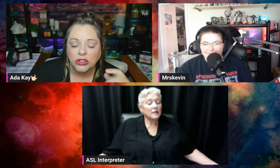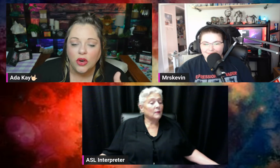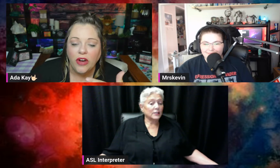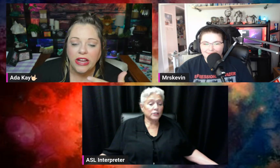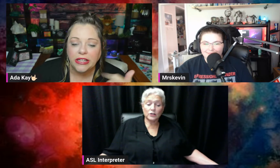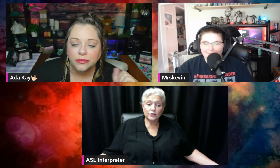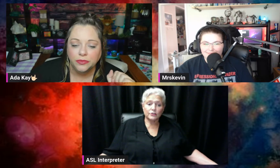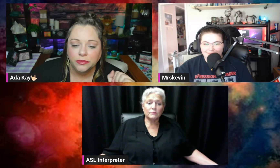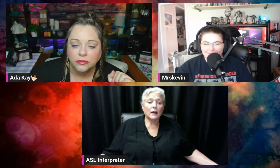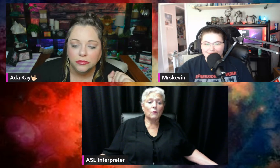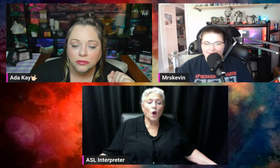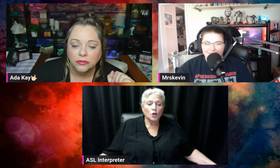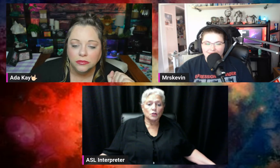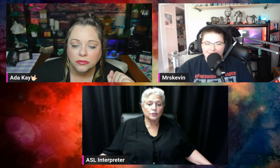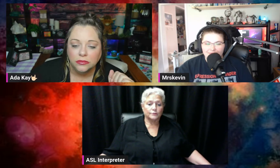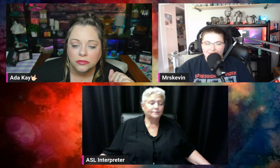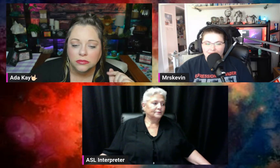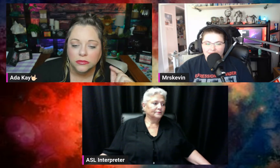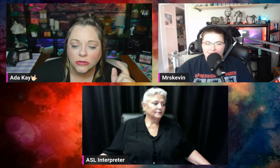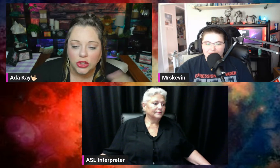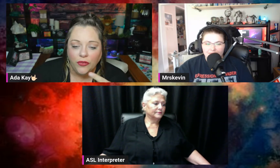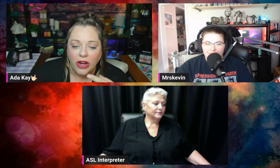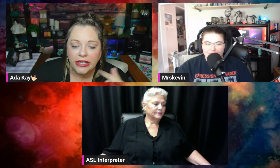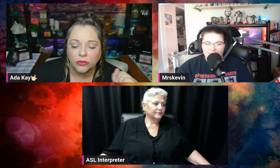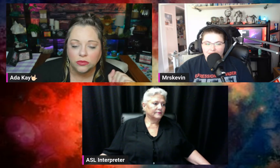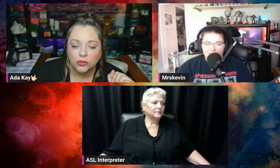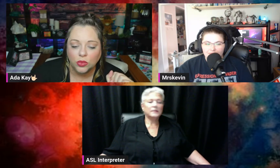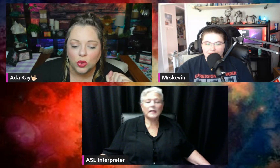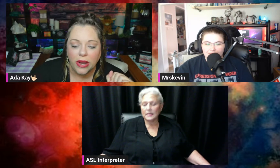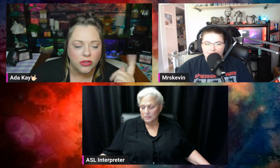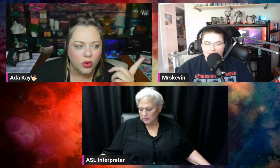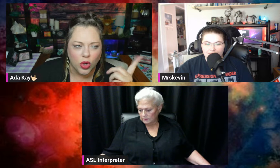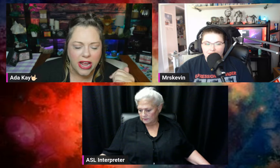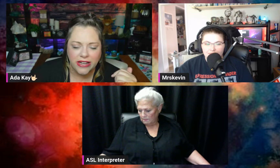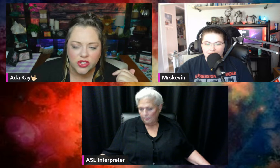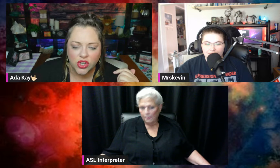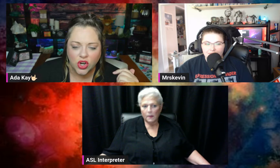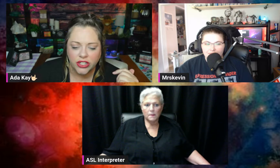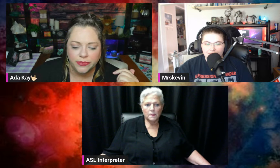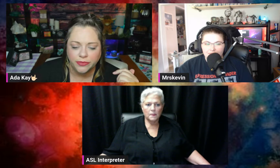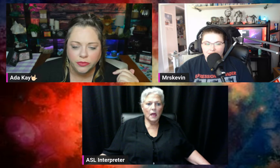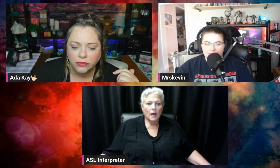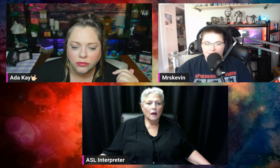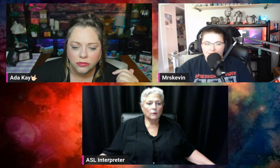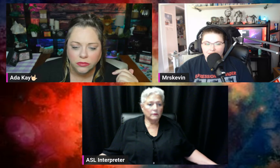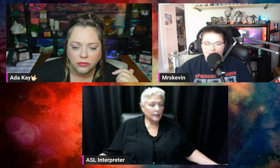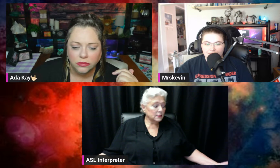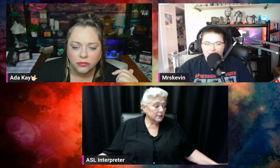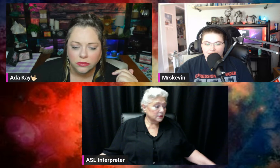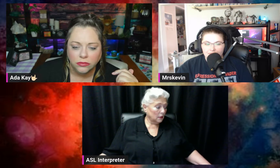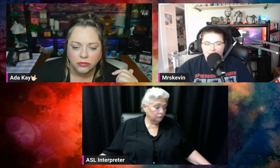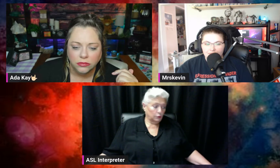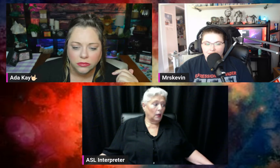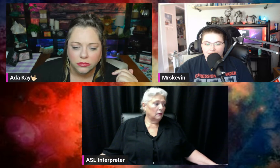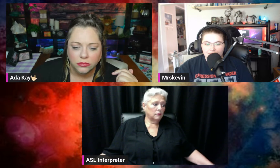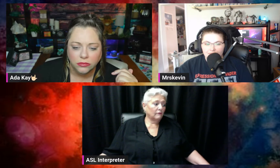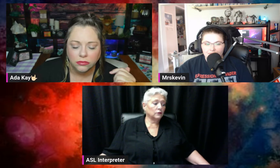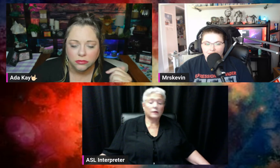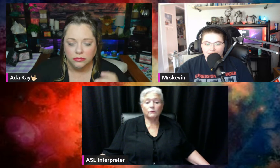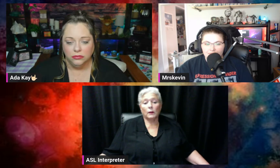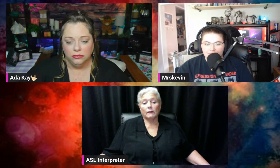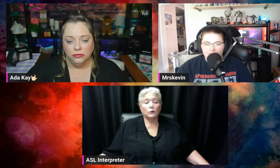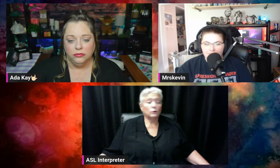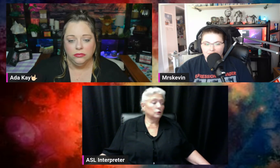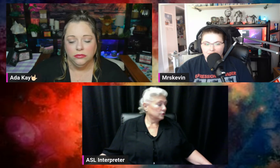I need Go find it. my watch. Go find it. We'll Yeah. wait. Court hadn't started. Well, yes, I've